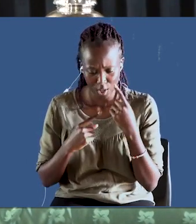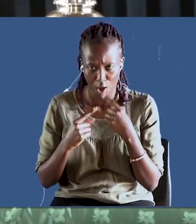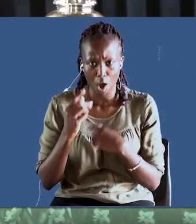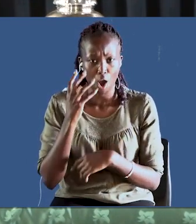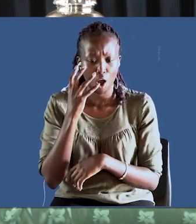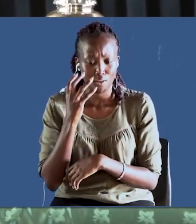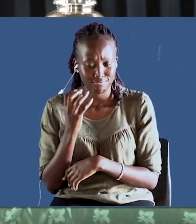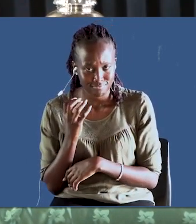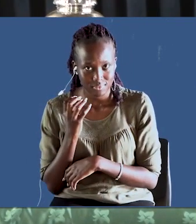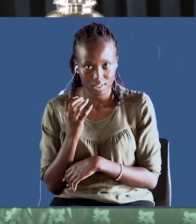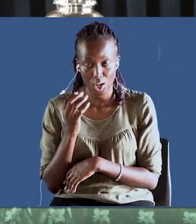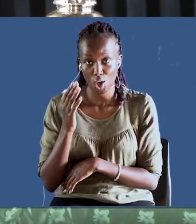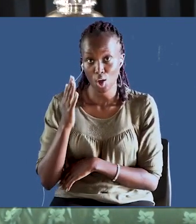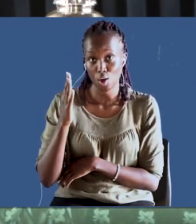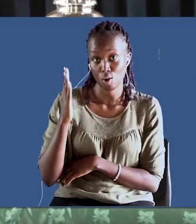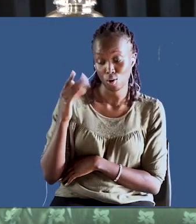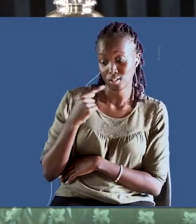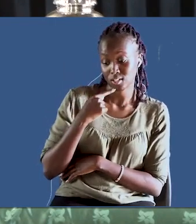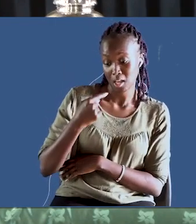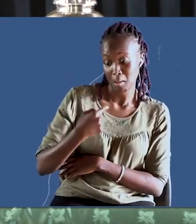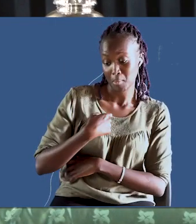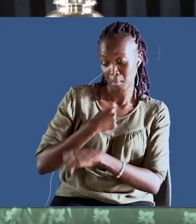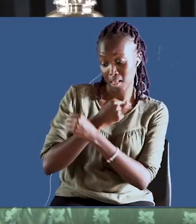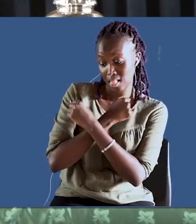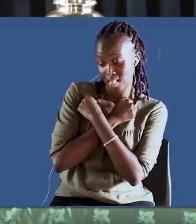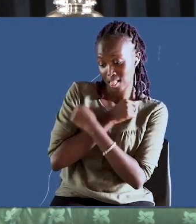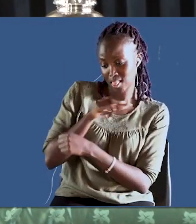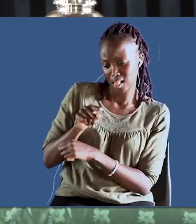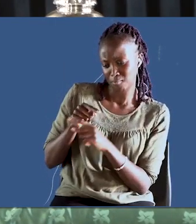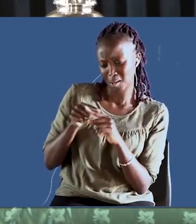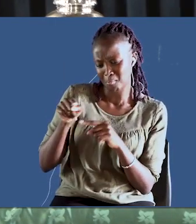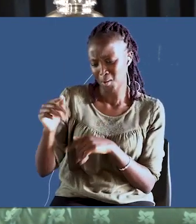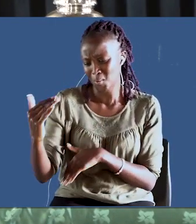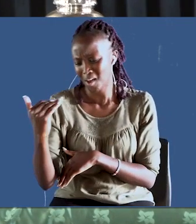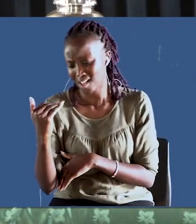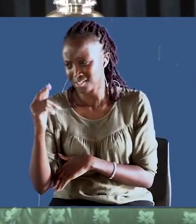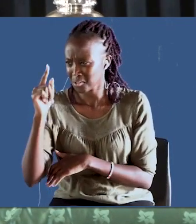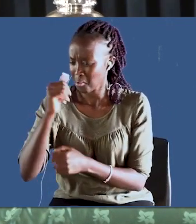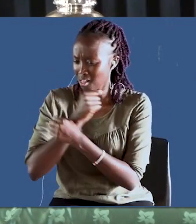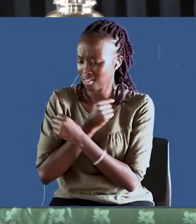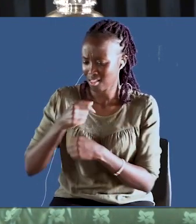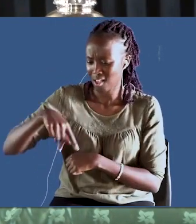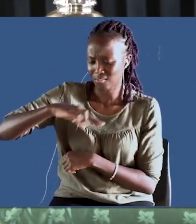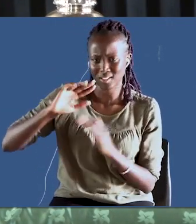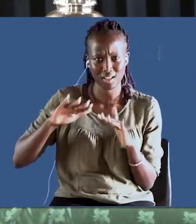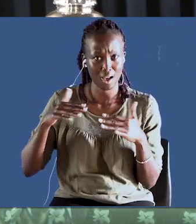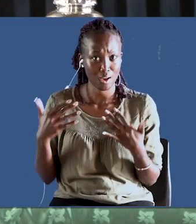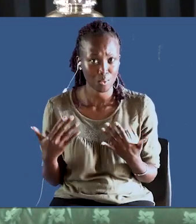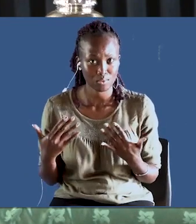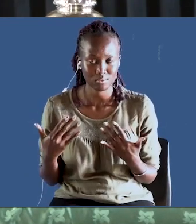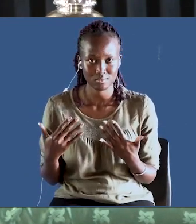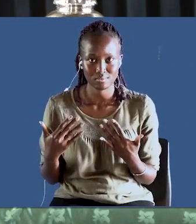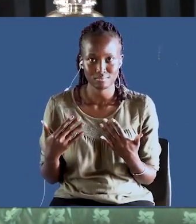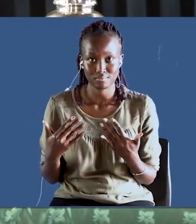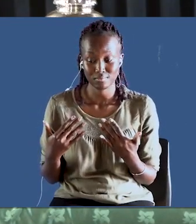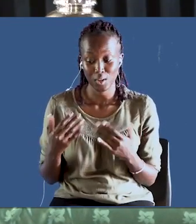The Lord says, I have loved you, says the Lord, but you ask, how have you loved us? You see, the Lord